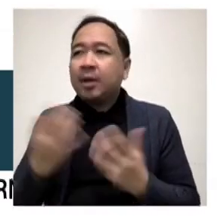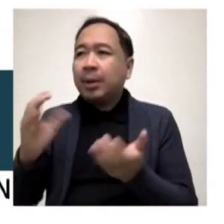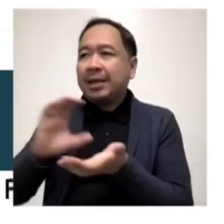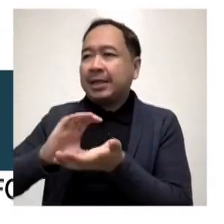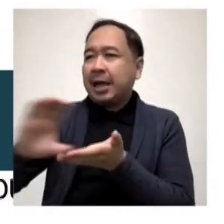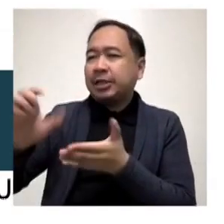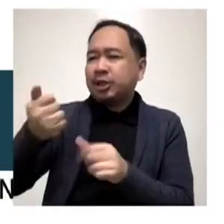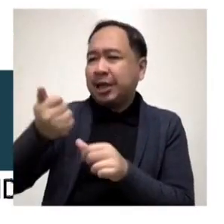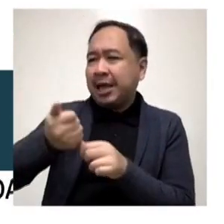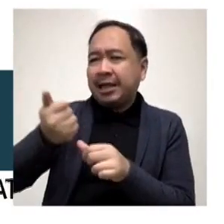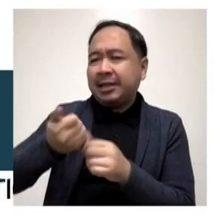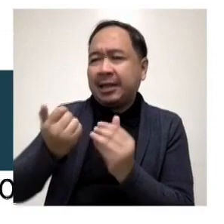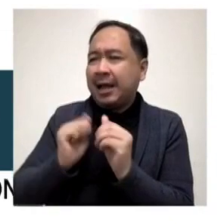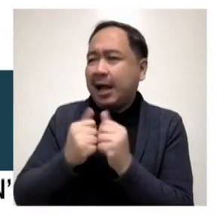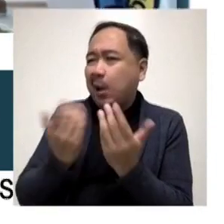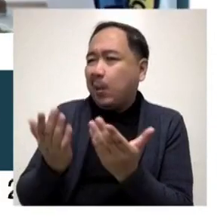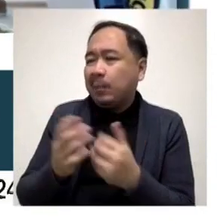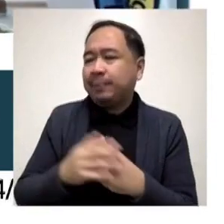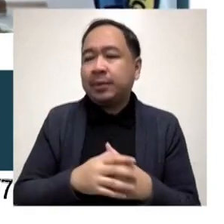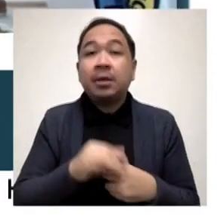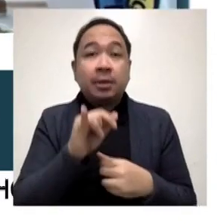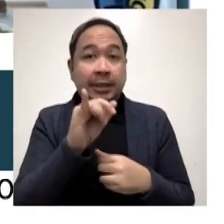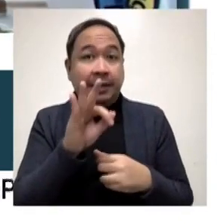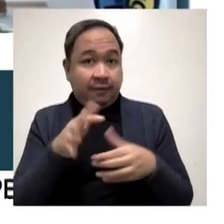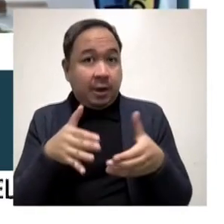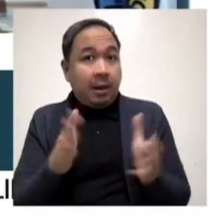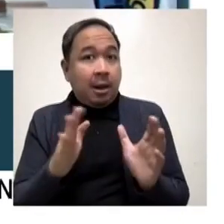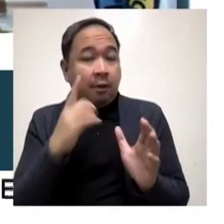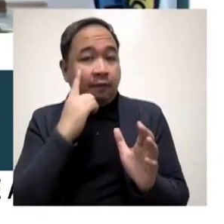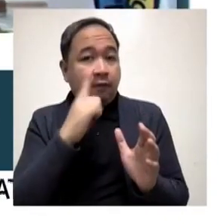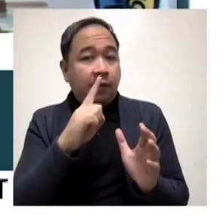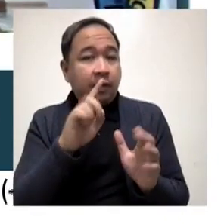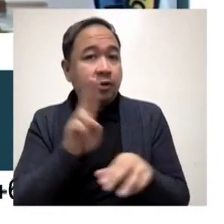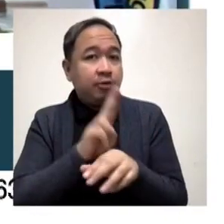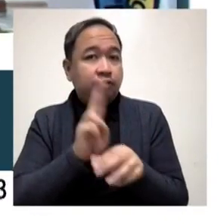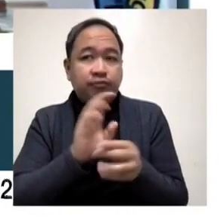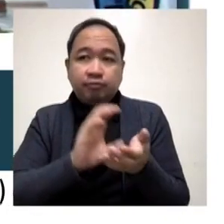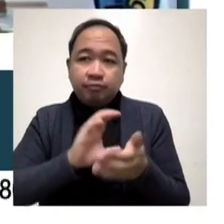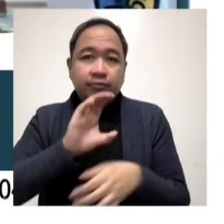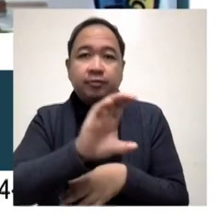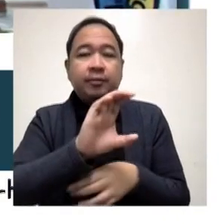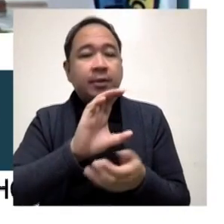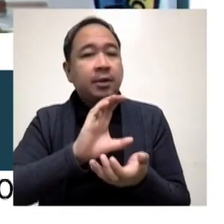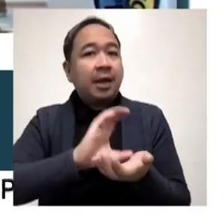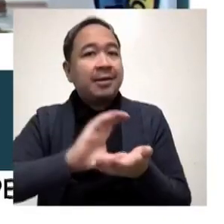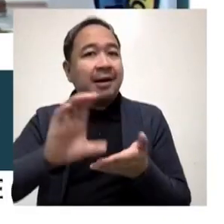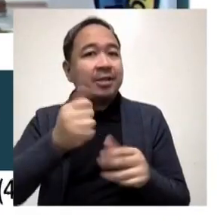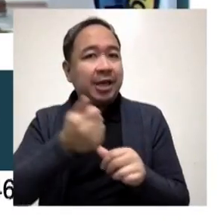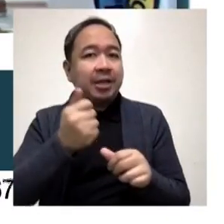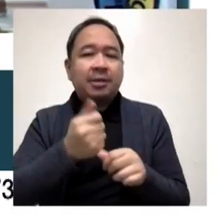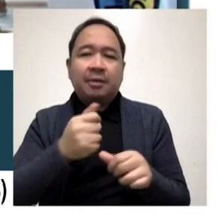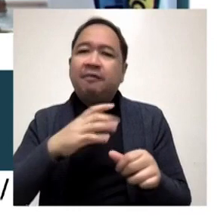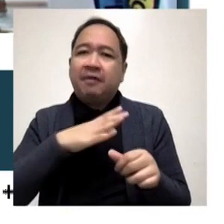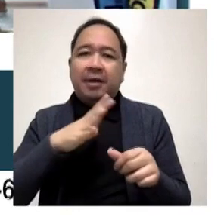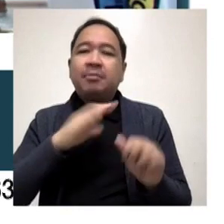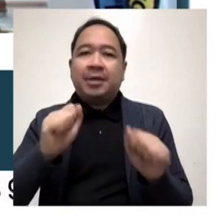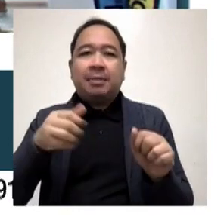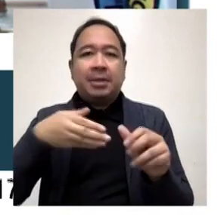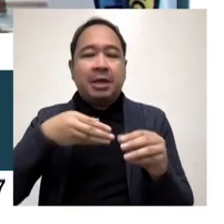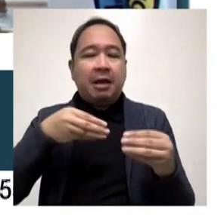Well, if it will be allowed for cash aid, then that will give us a lot of flexibility. But here in San Juan, we